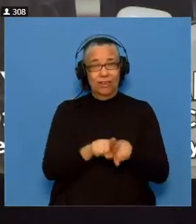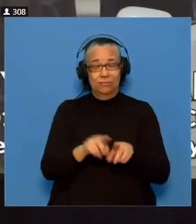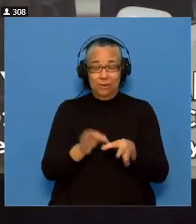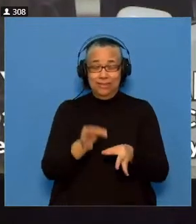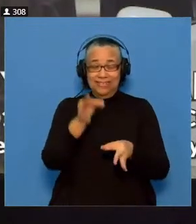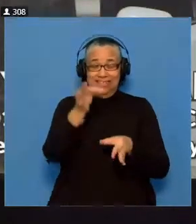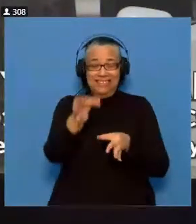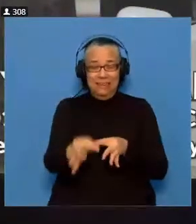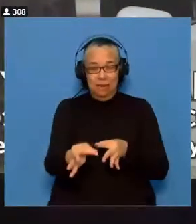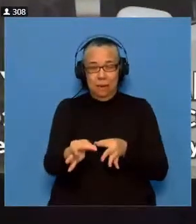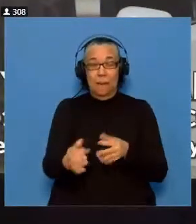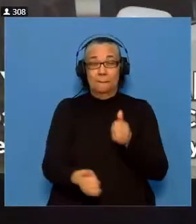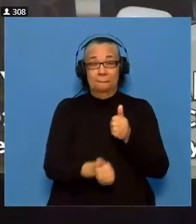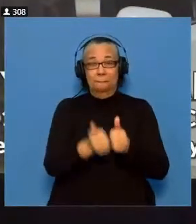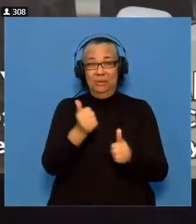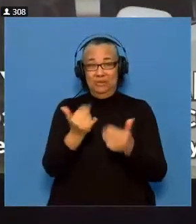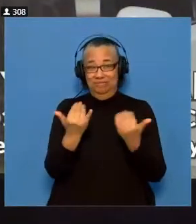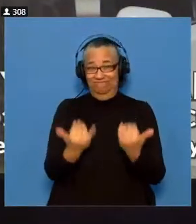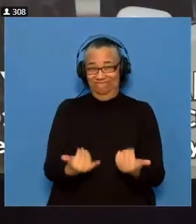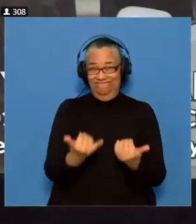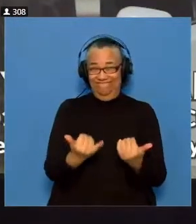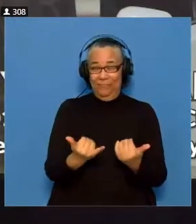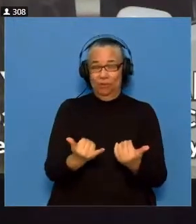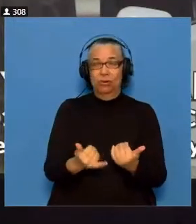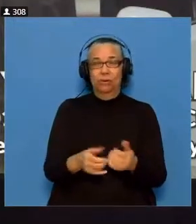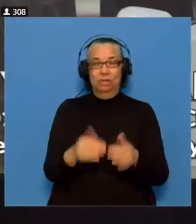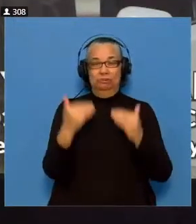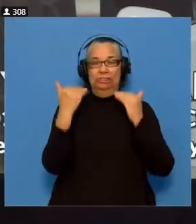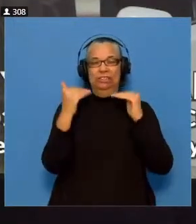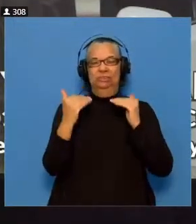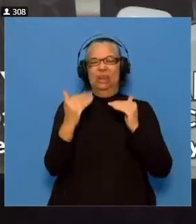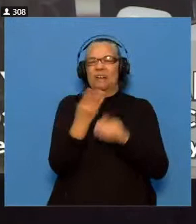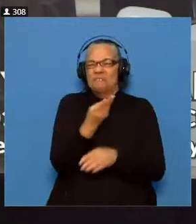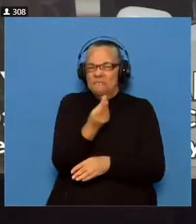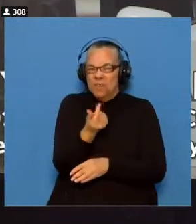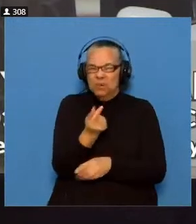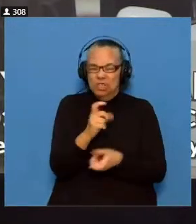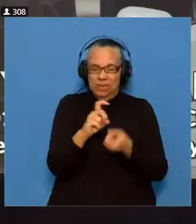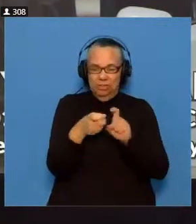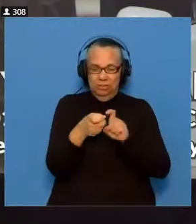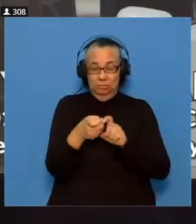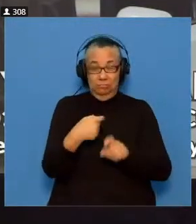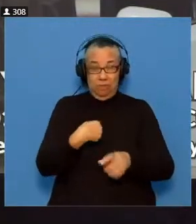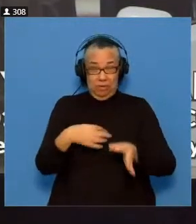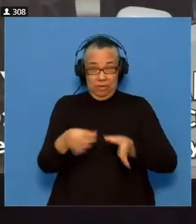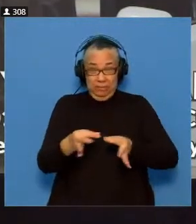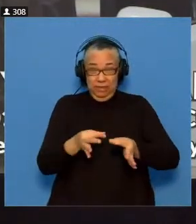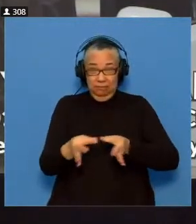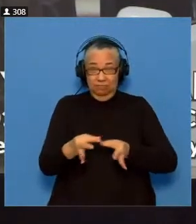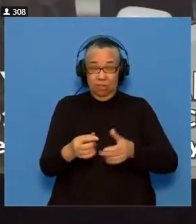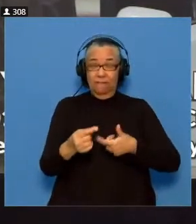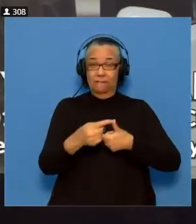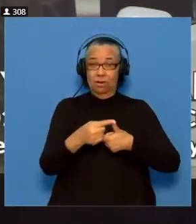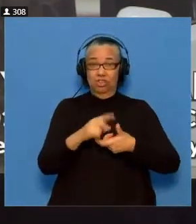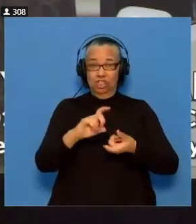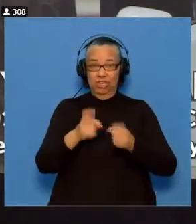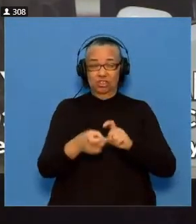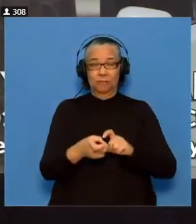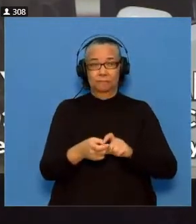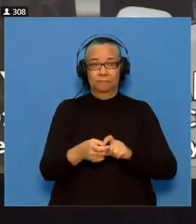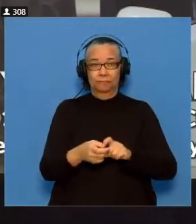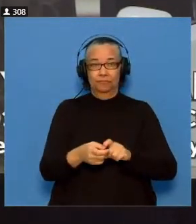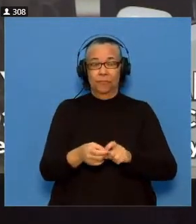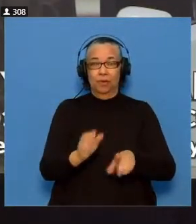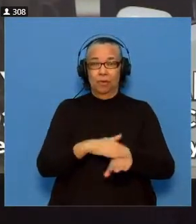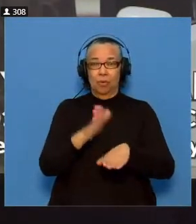current restrictions in place with a few changes that I will outline. The first change is that the